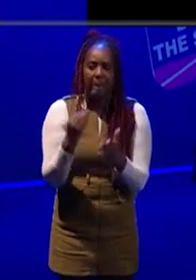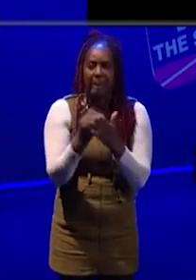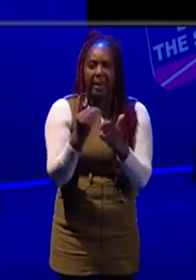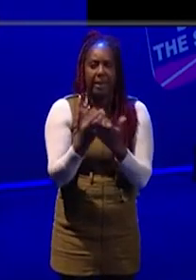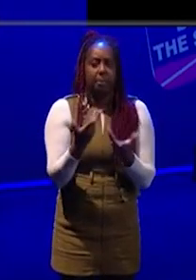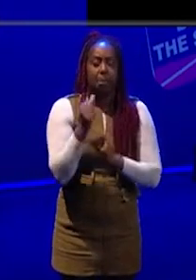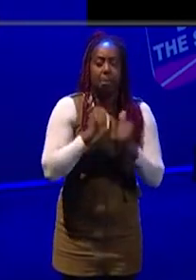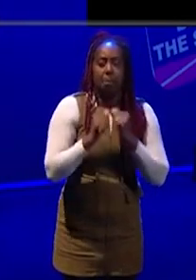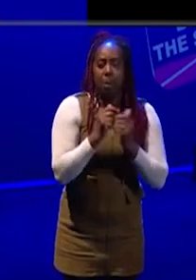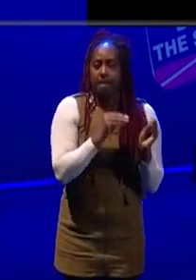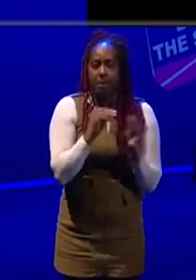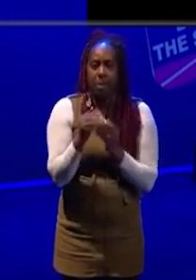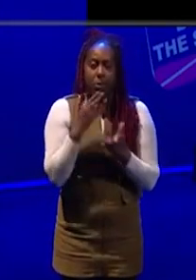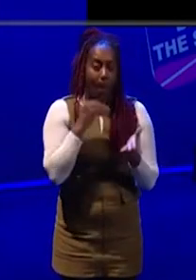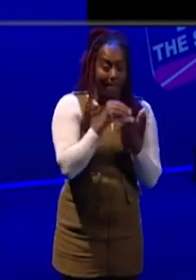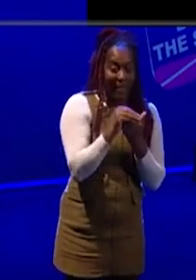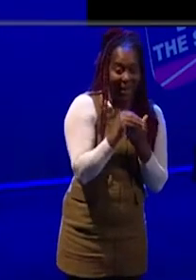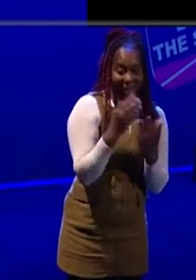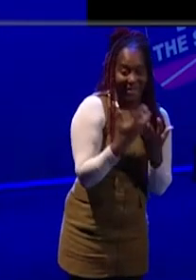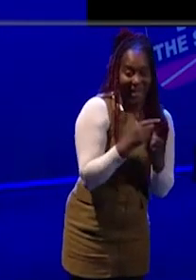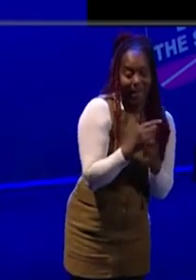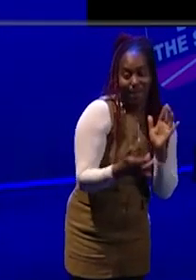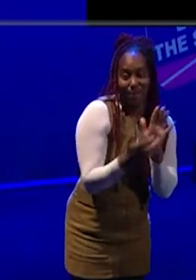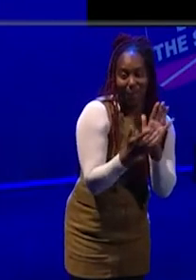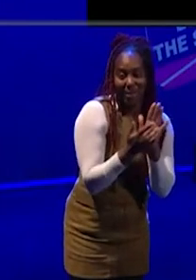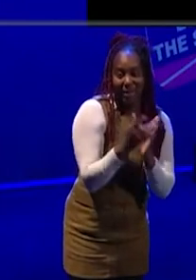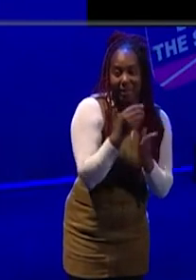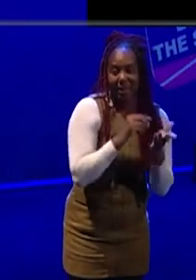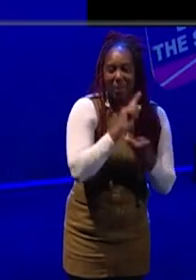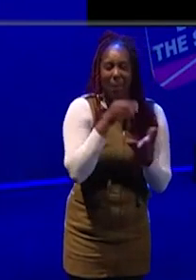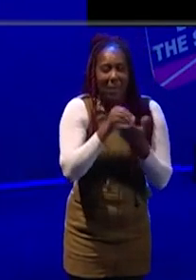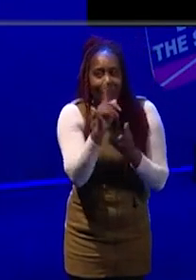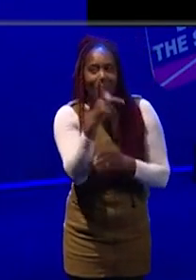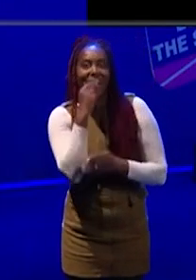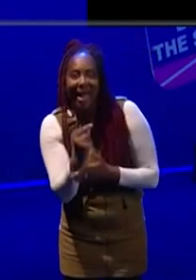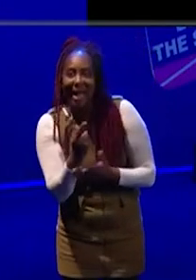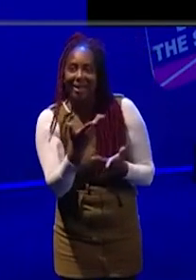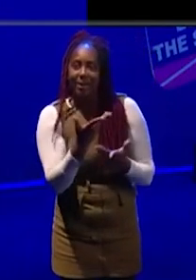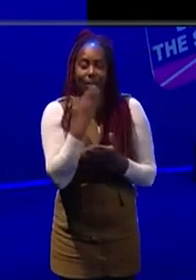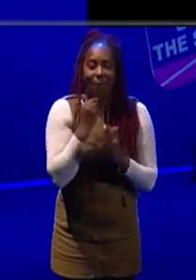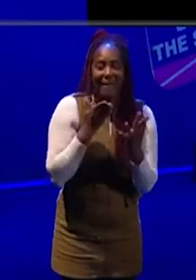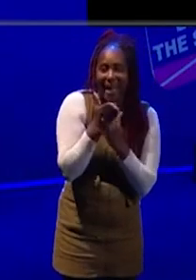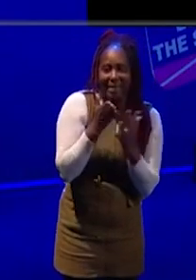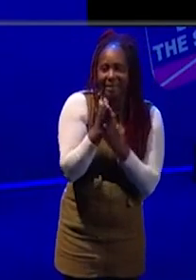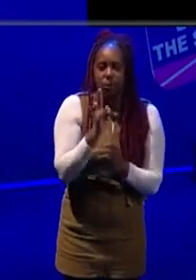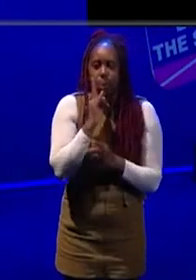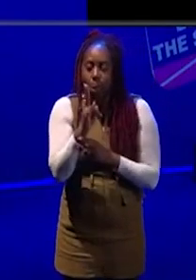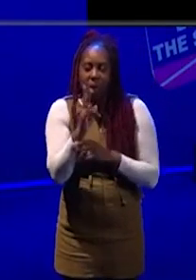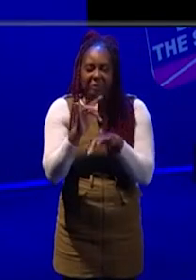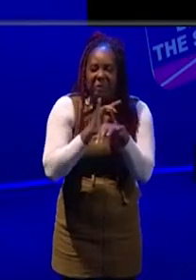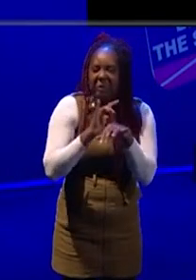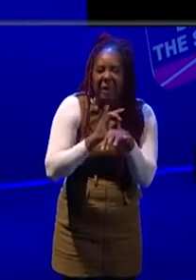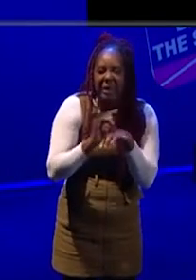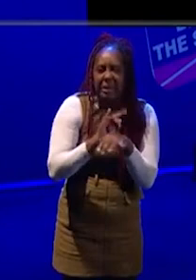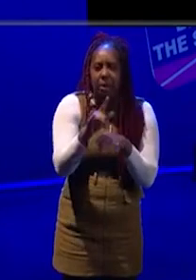move of pay what you can, mm-hmm. is so important, because if people don't have access to watch theatre, they're not